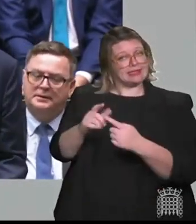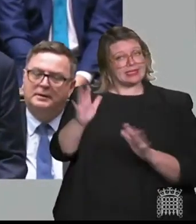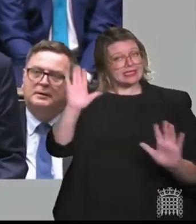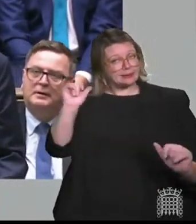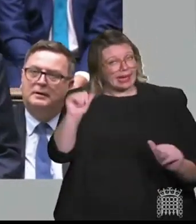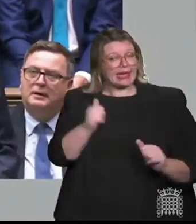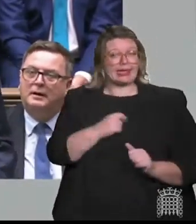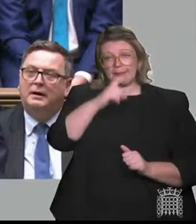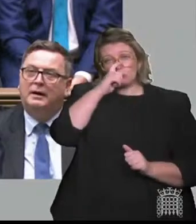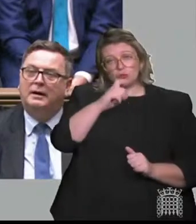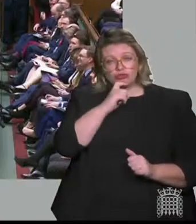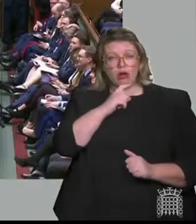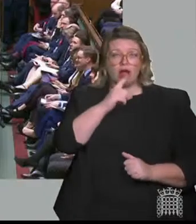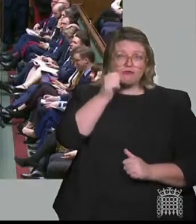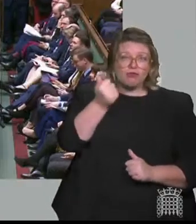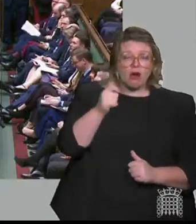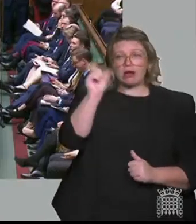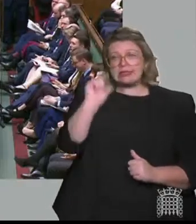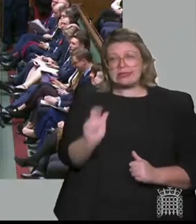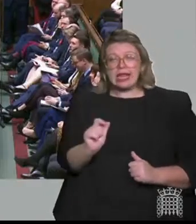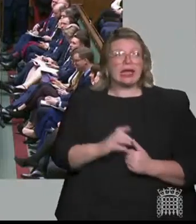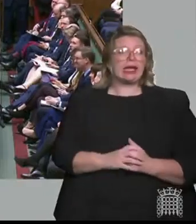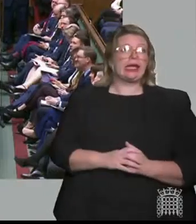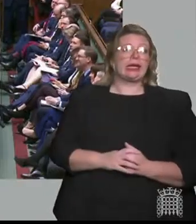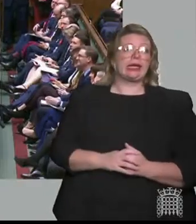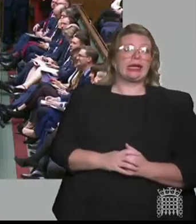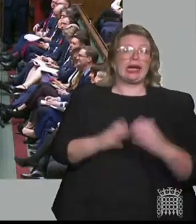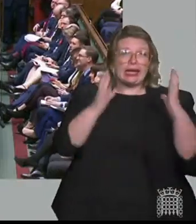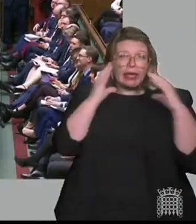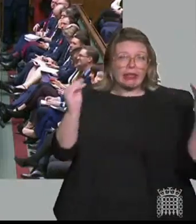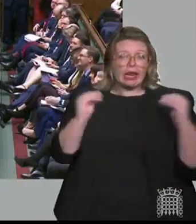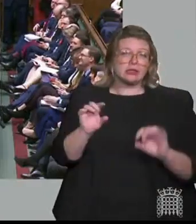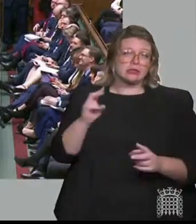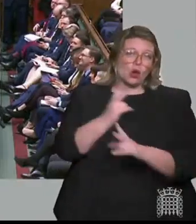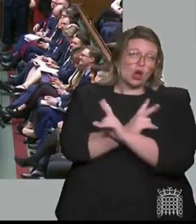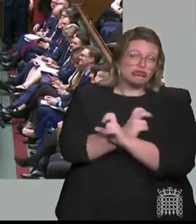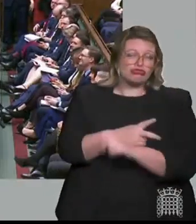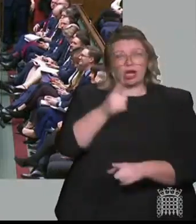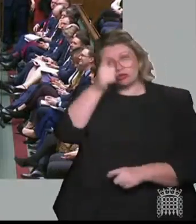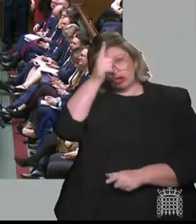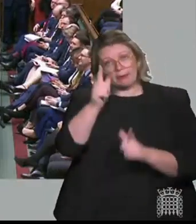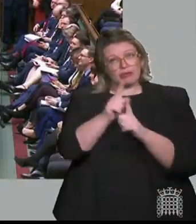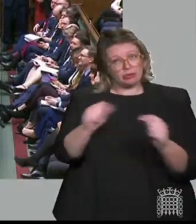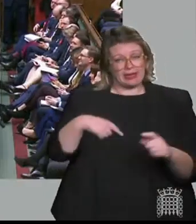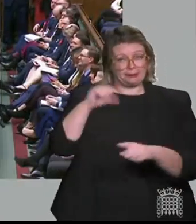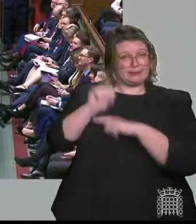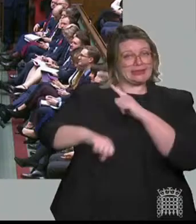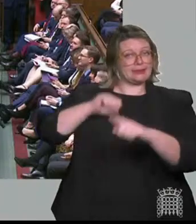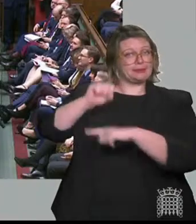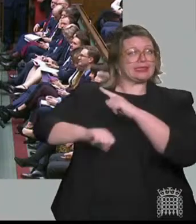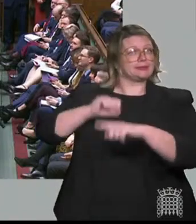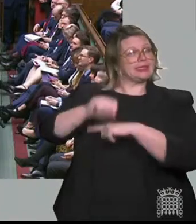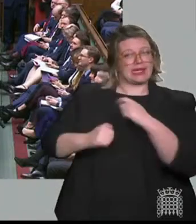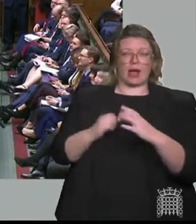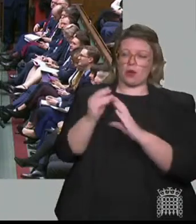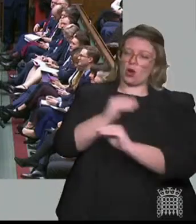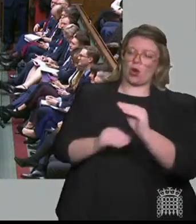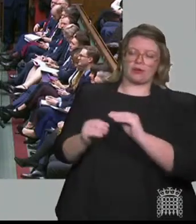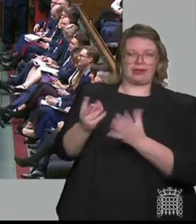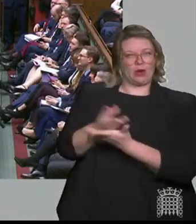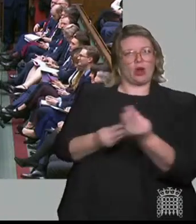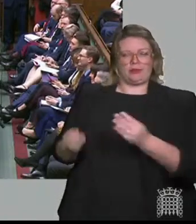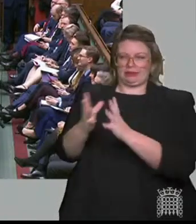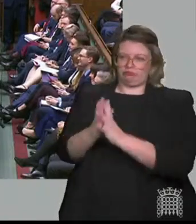Spain, Portugal, France, Italy, Netherlands, Austria, Germany, Japan. We've grown faster than all of them since